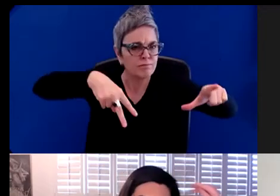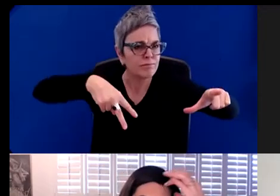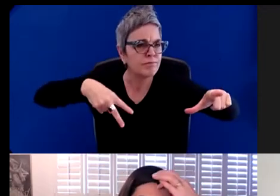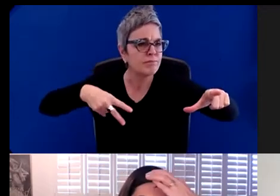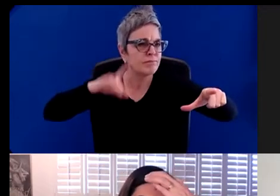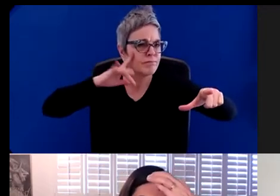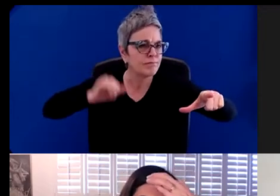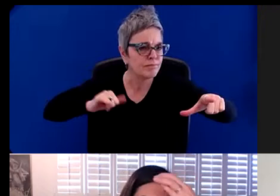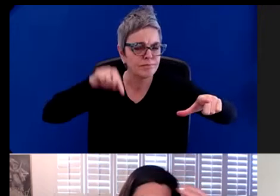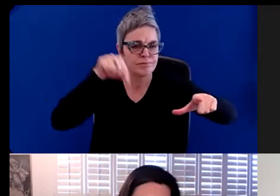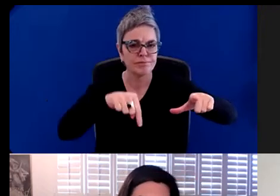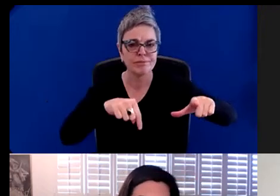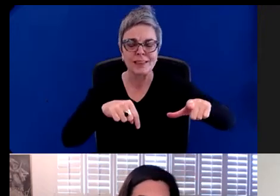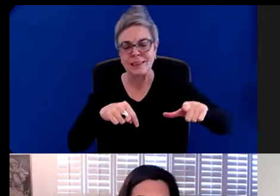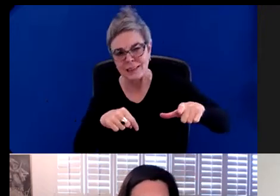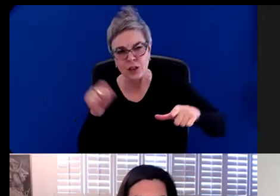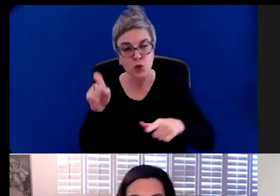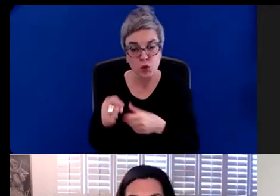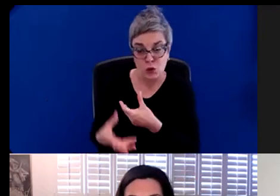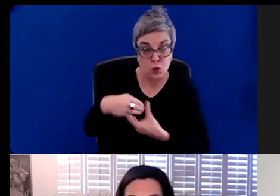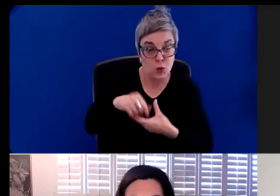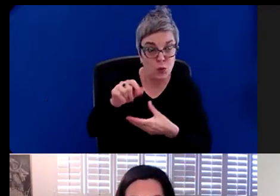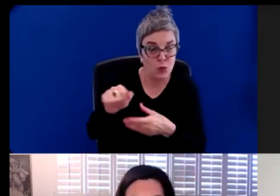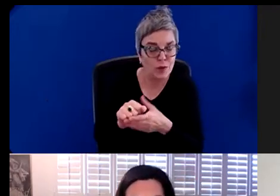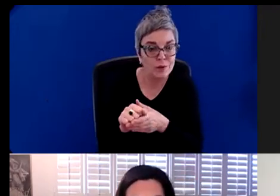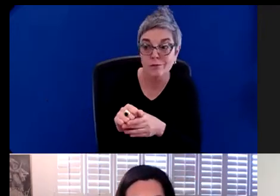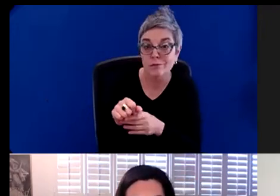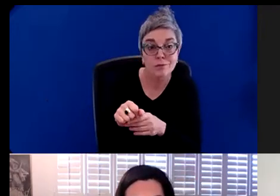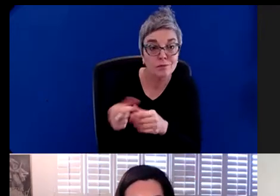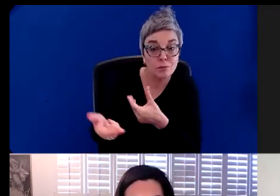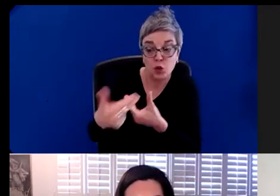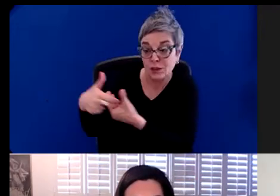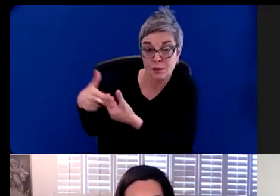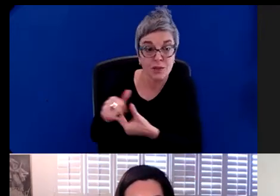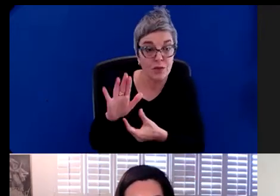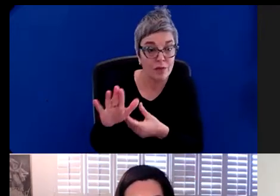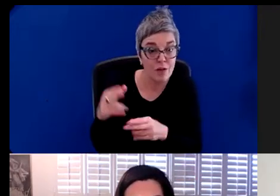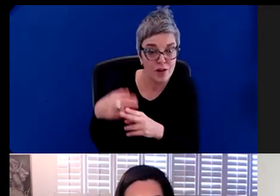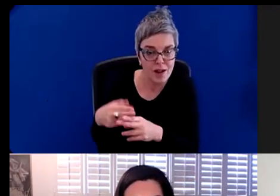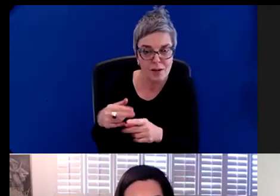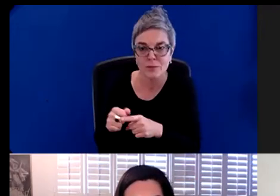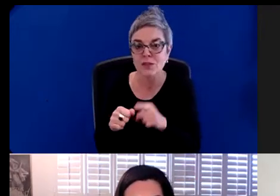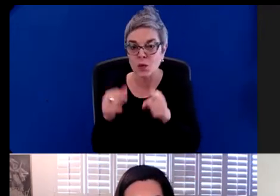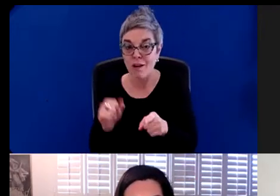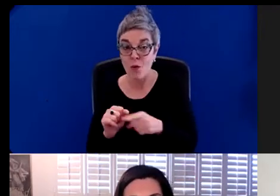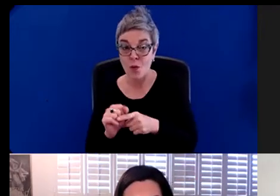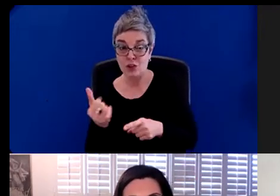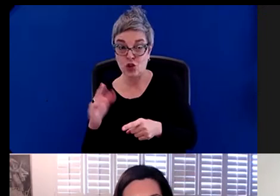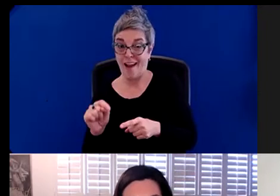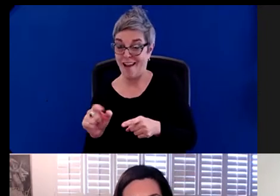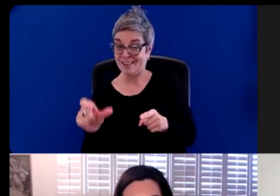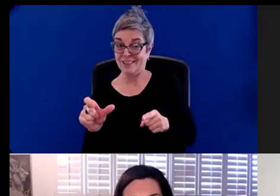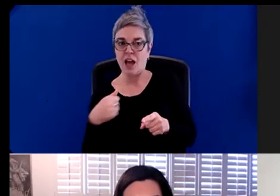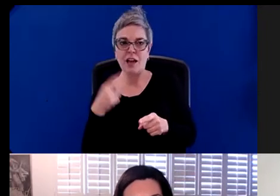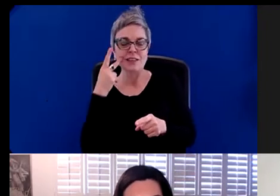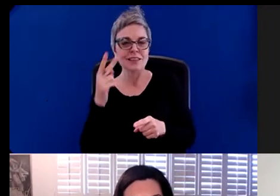the naming of the participants as well. So Amy, I see your comment here about the obscurity and the ethics of citation.